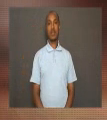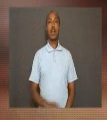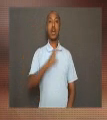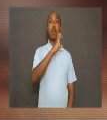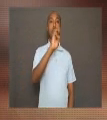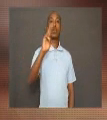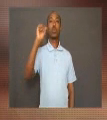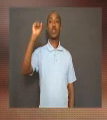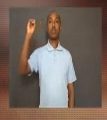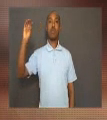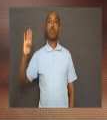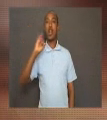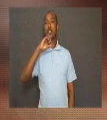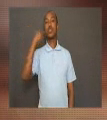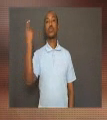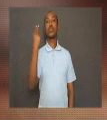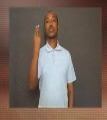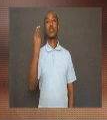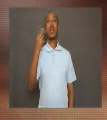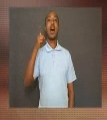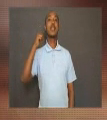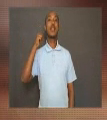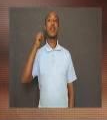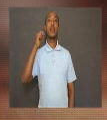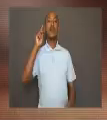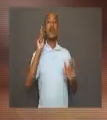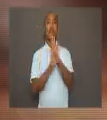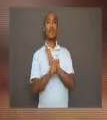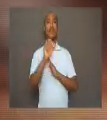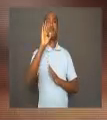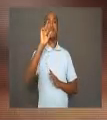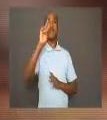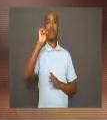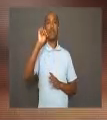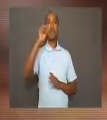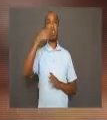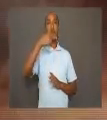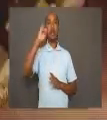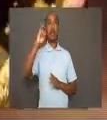Copper 2 sulfate is used in other fungicide mixtures as well.